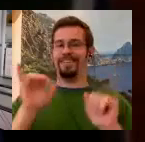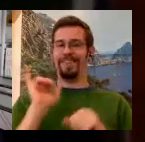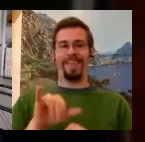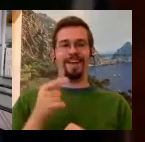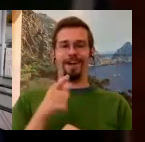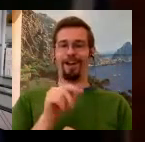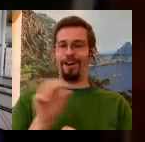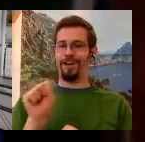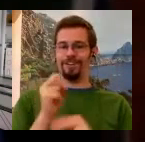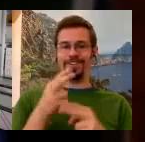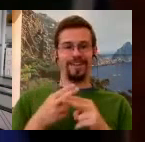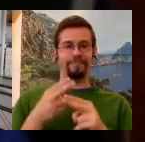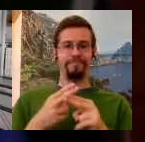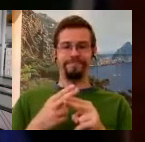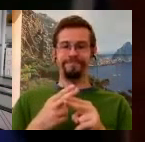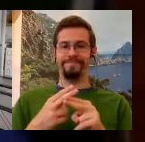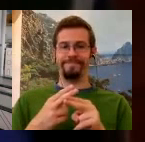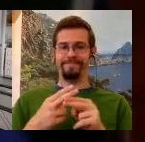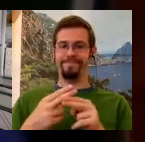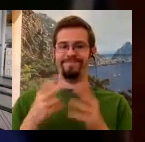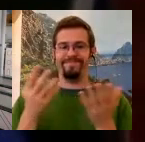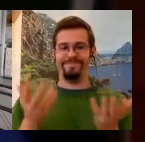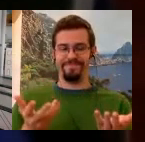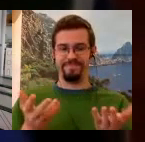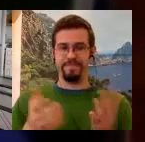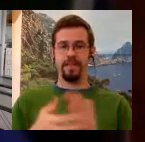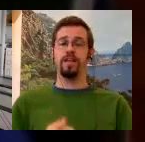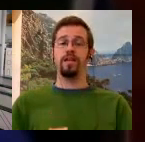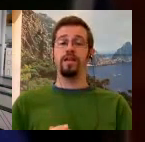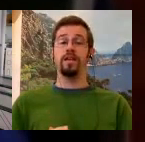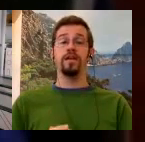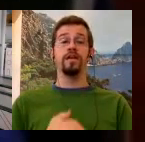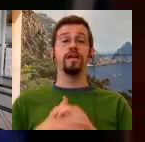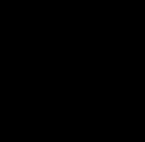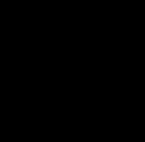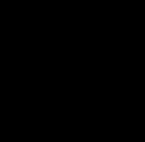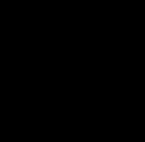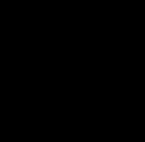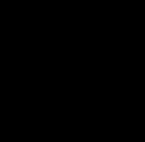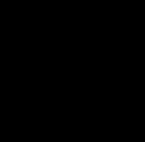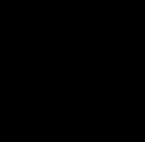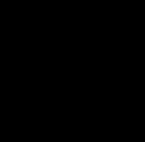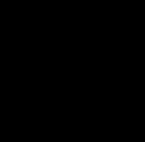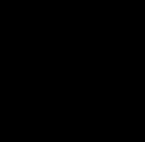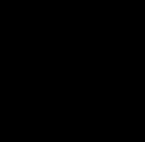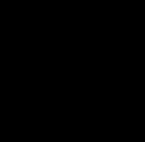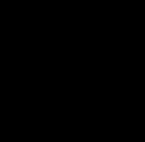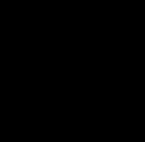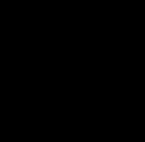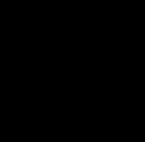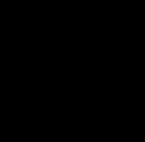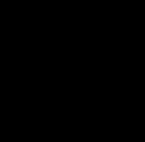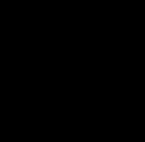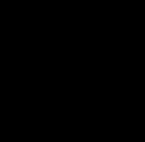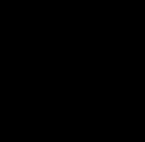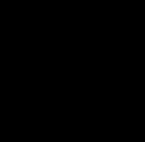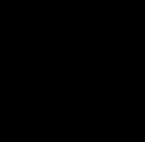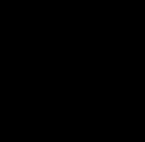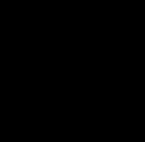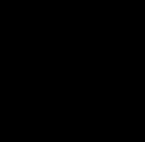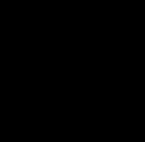name. So, Val, if you can bring up the next slide, or just go to the slide